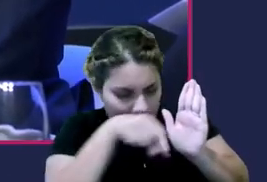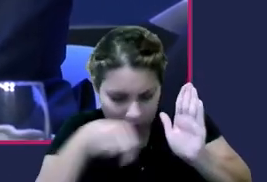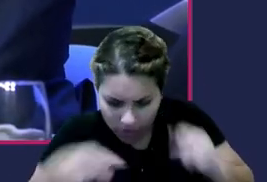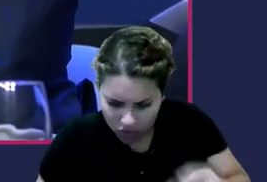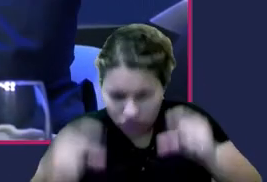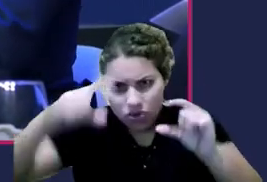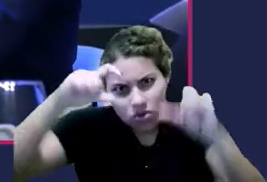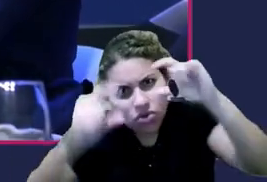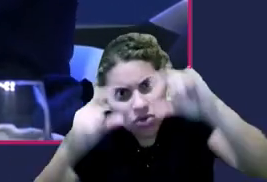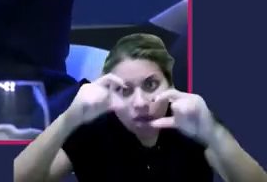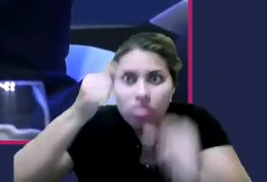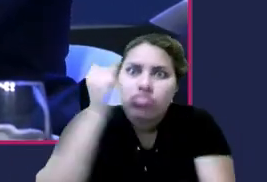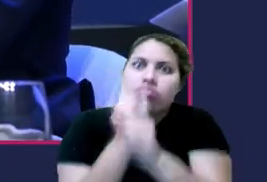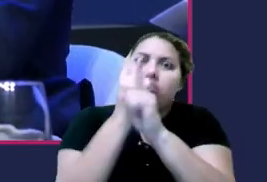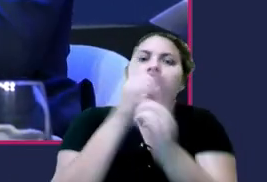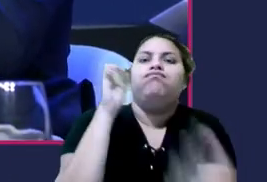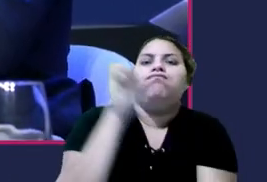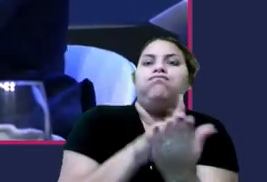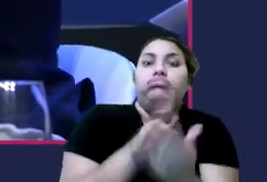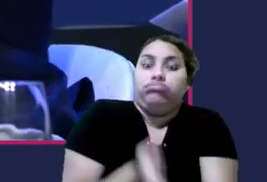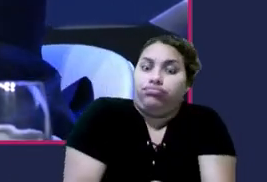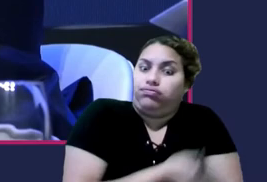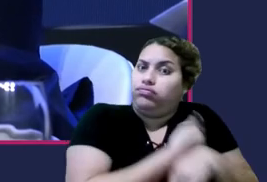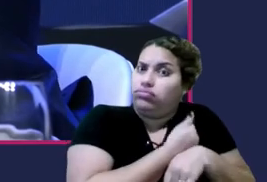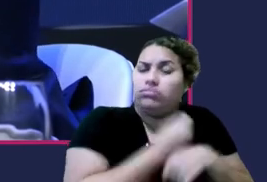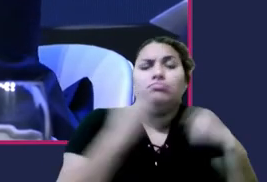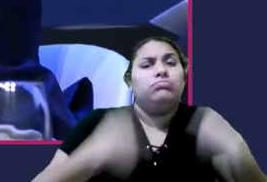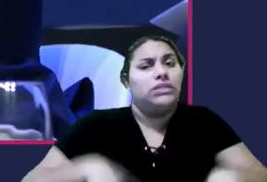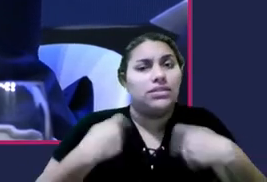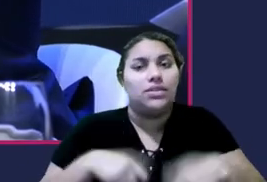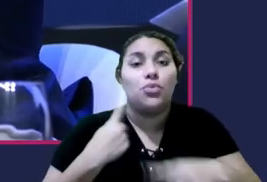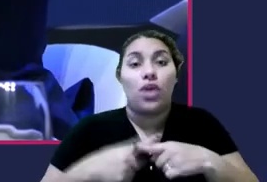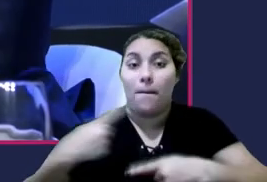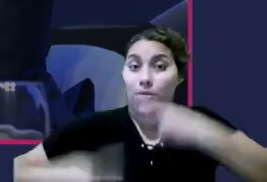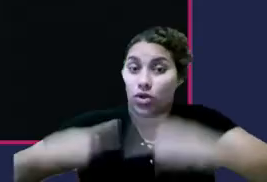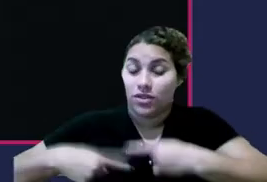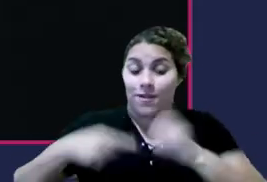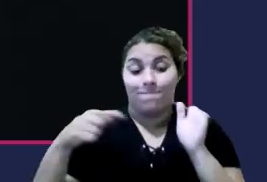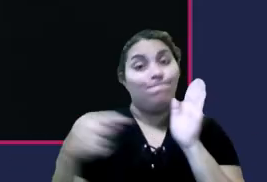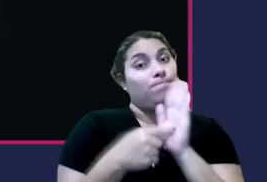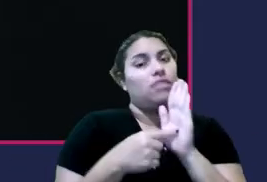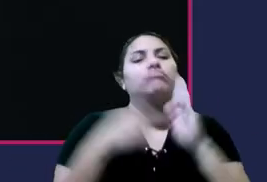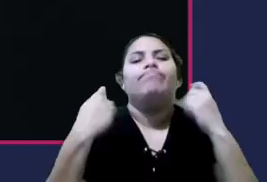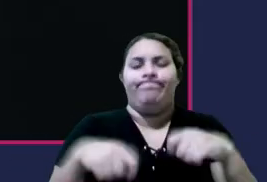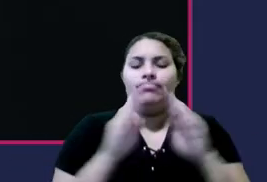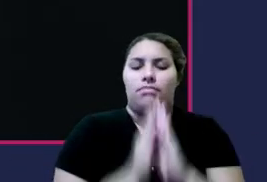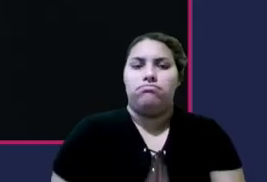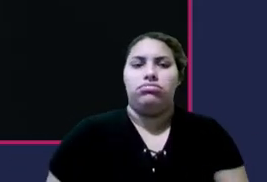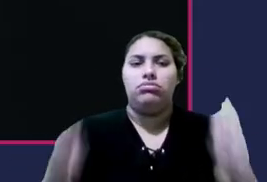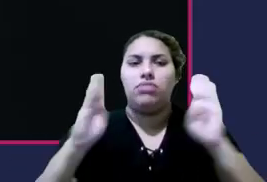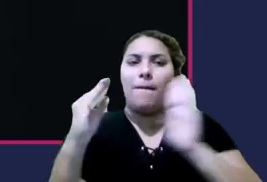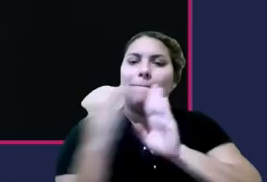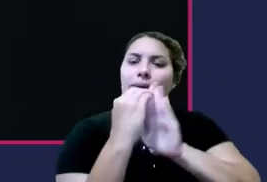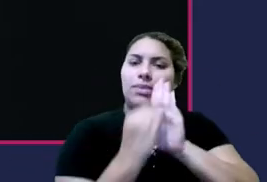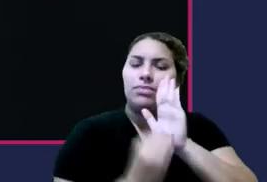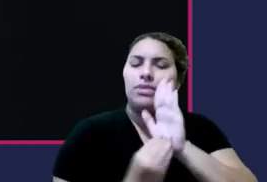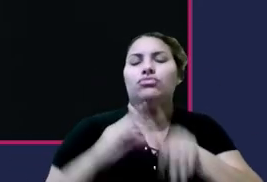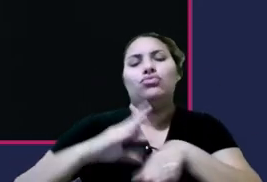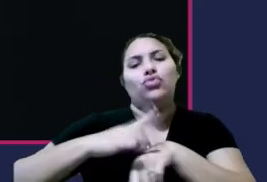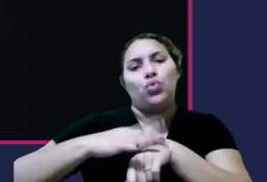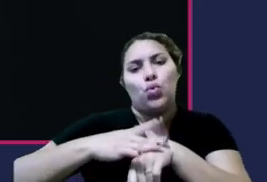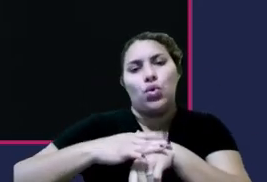because those with rare disease, they are in a hurry. We need to speed up diagnosis. And the